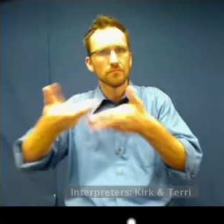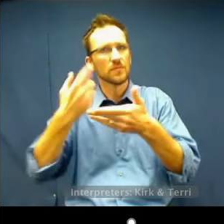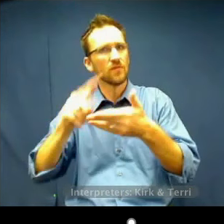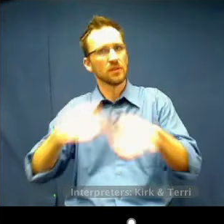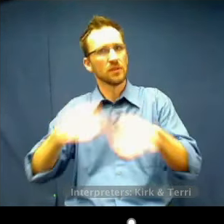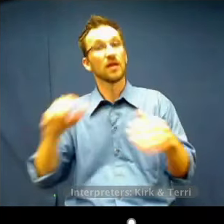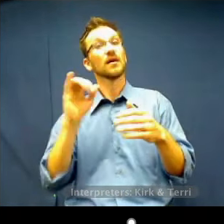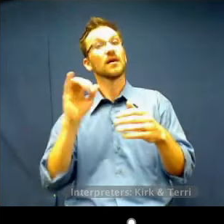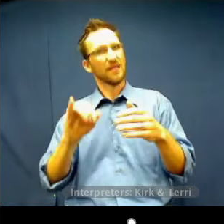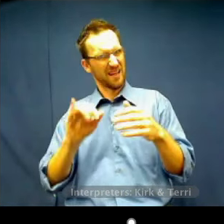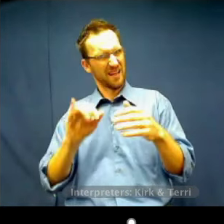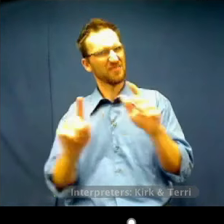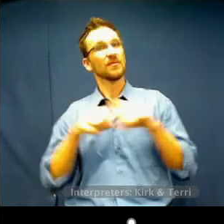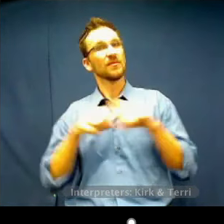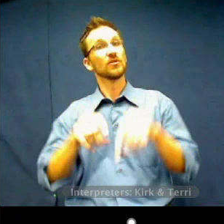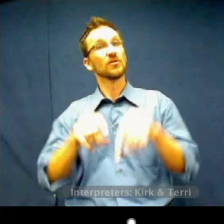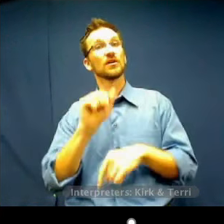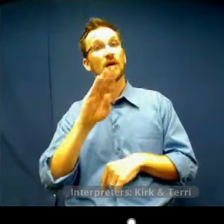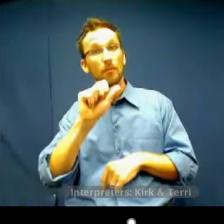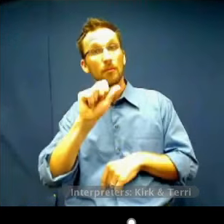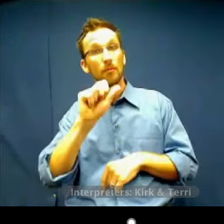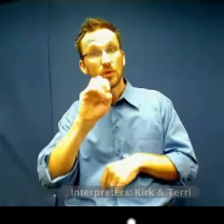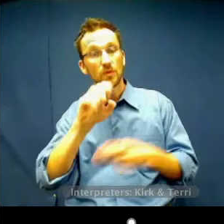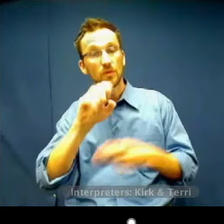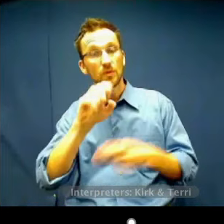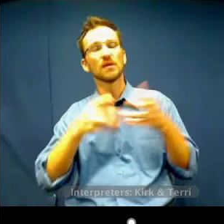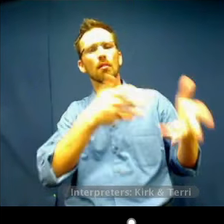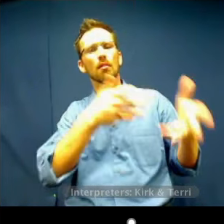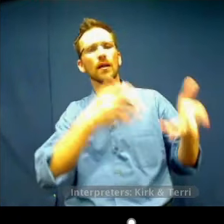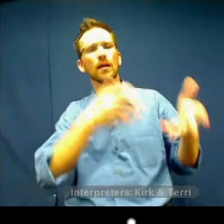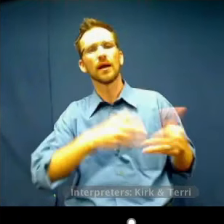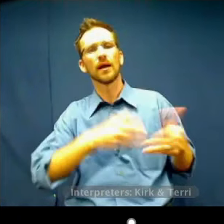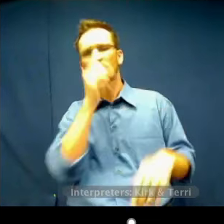neglect cases, again, are all going to be depending on your specific